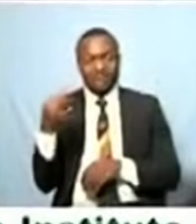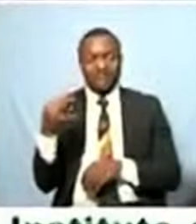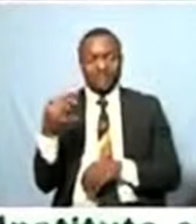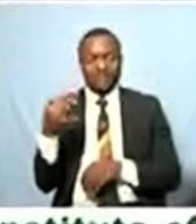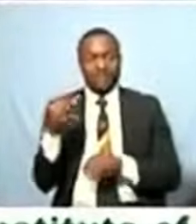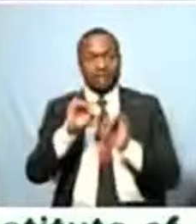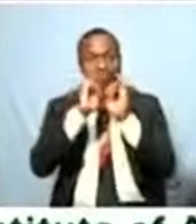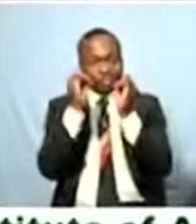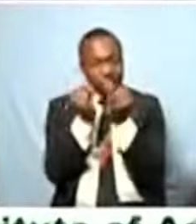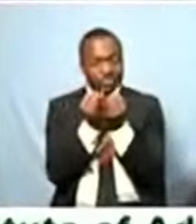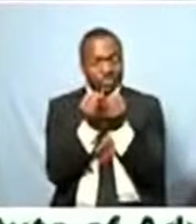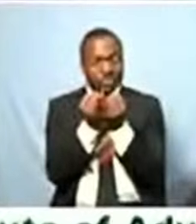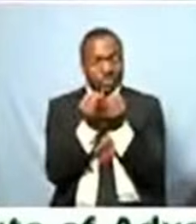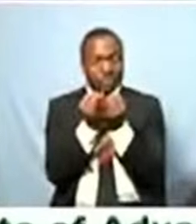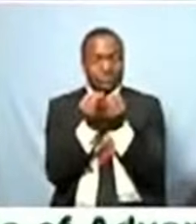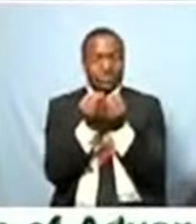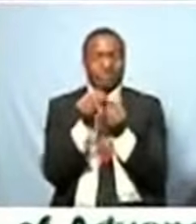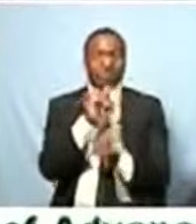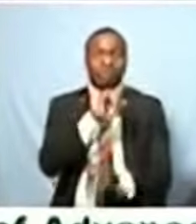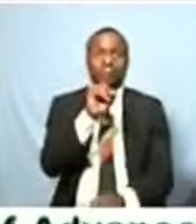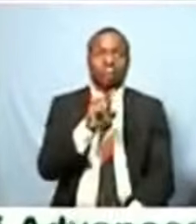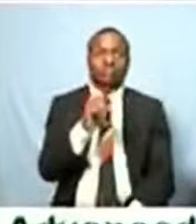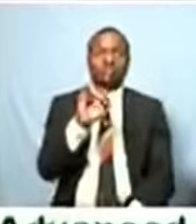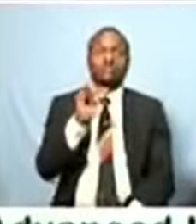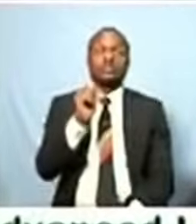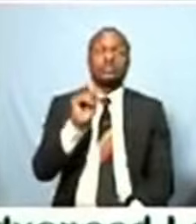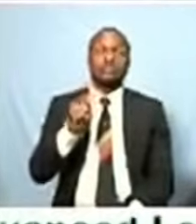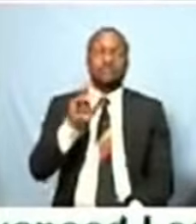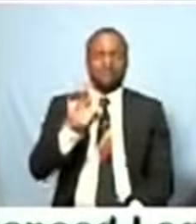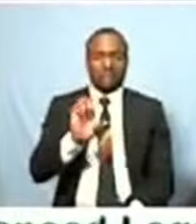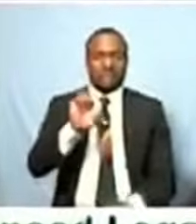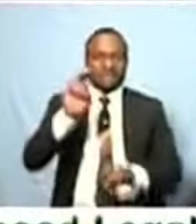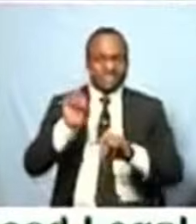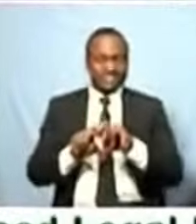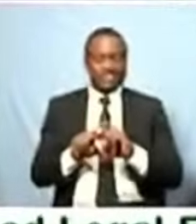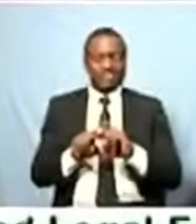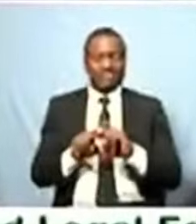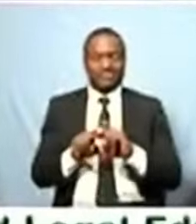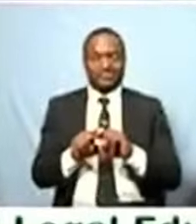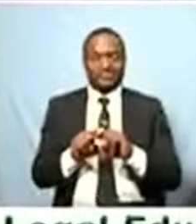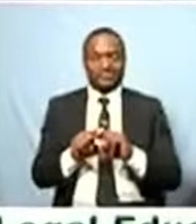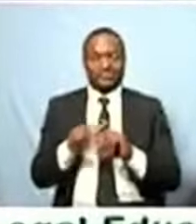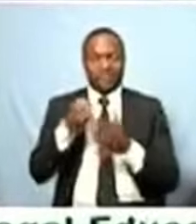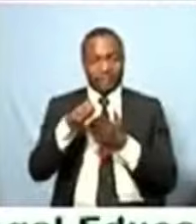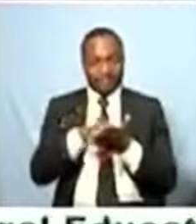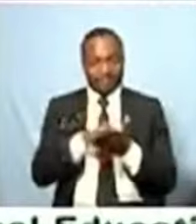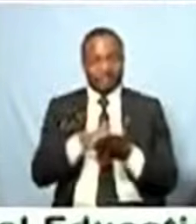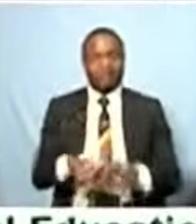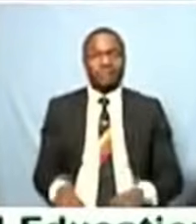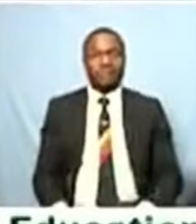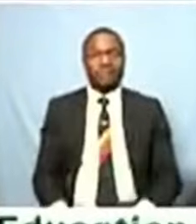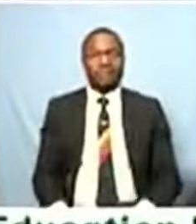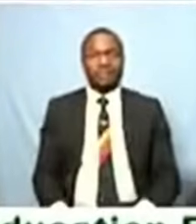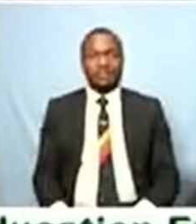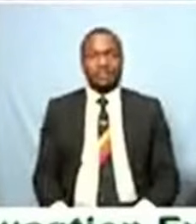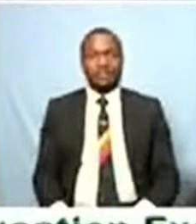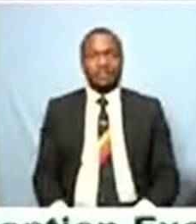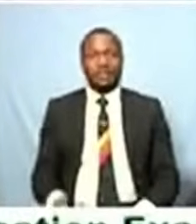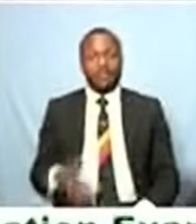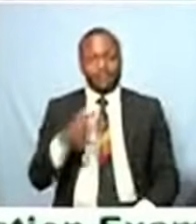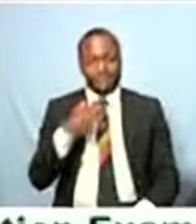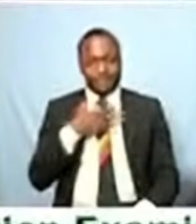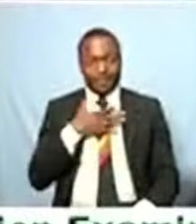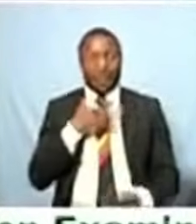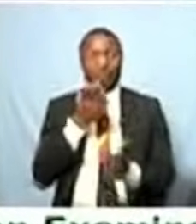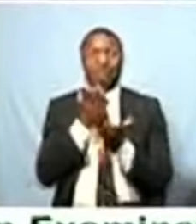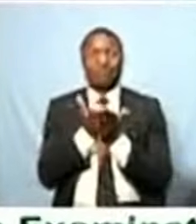our institution called ZIALI to sit for exams. So what am I suggesting today, Madam Speaker? My proposal